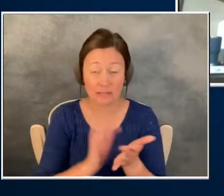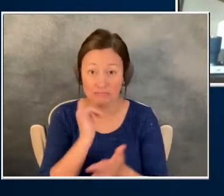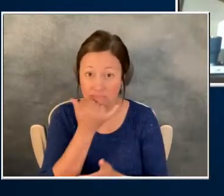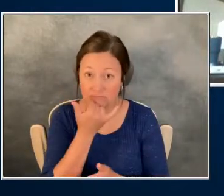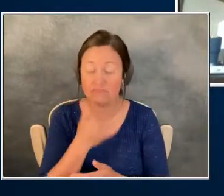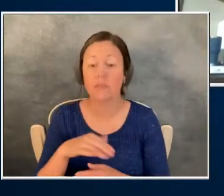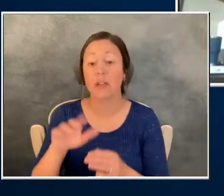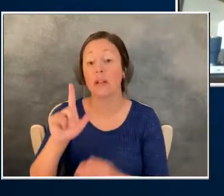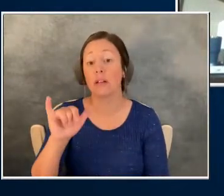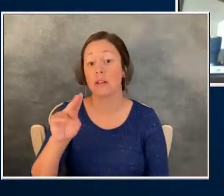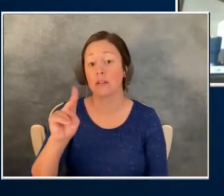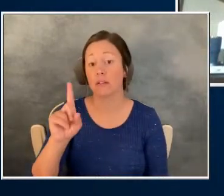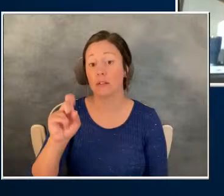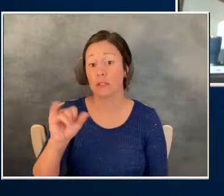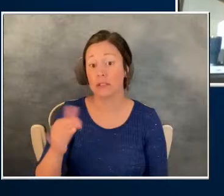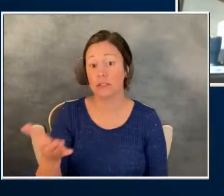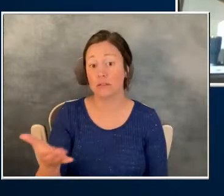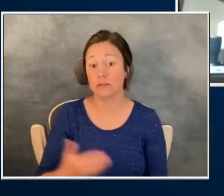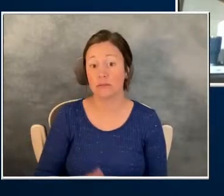Lindsay.